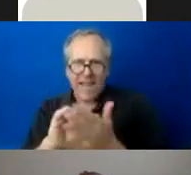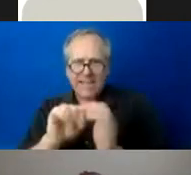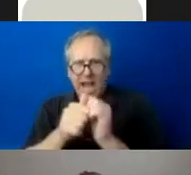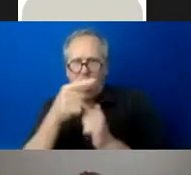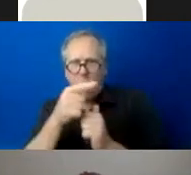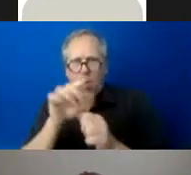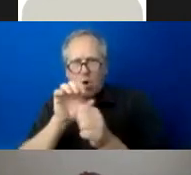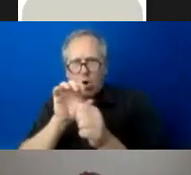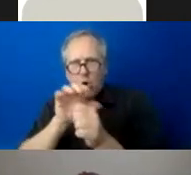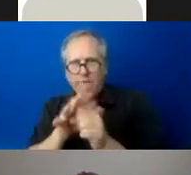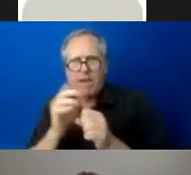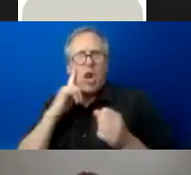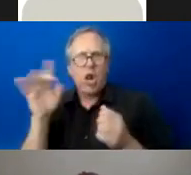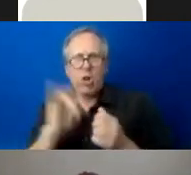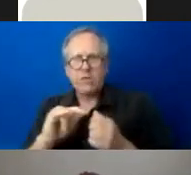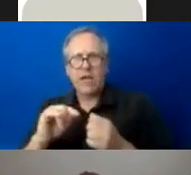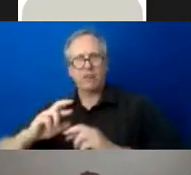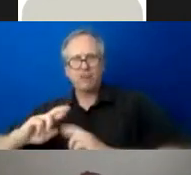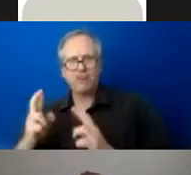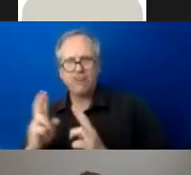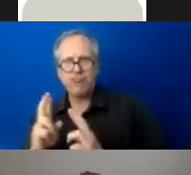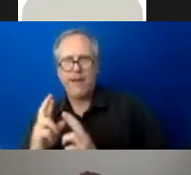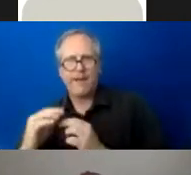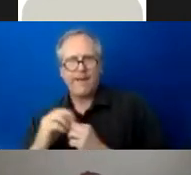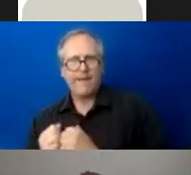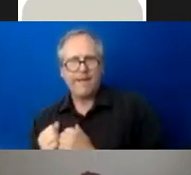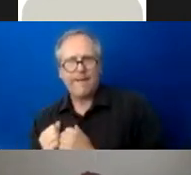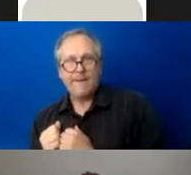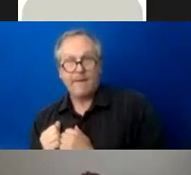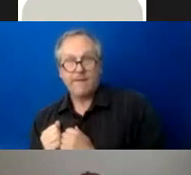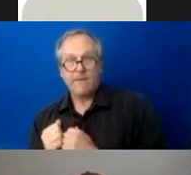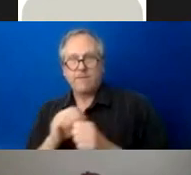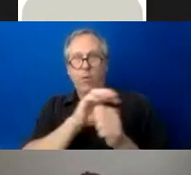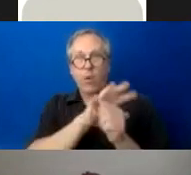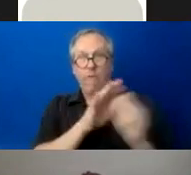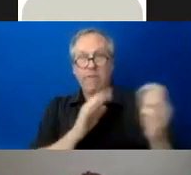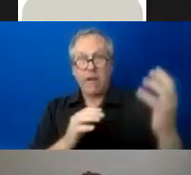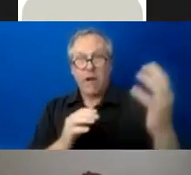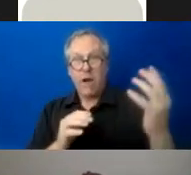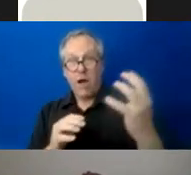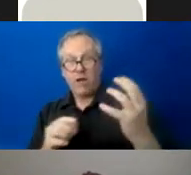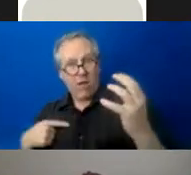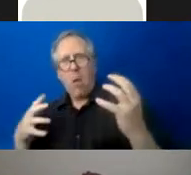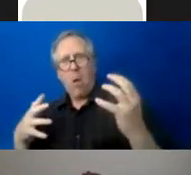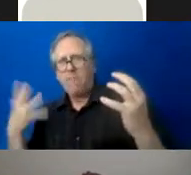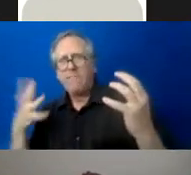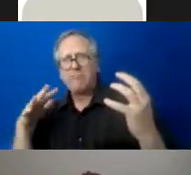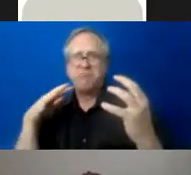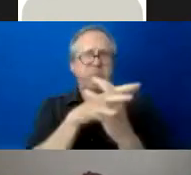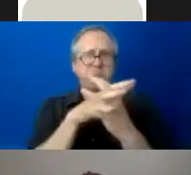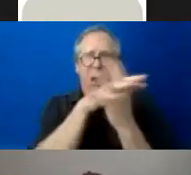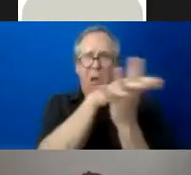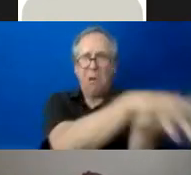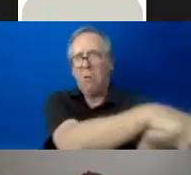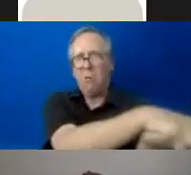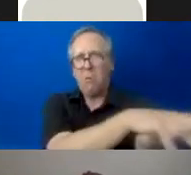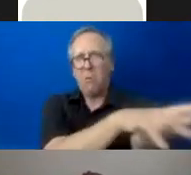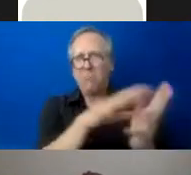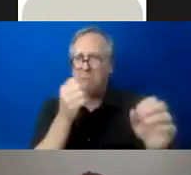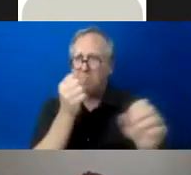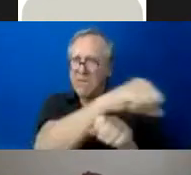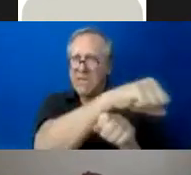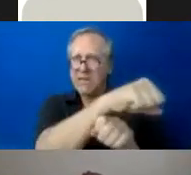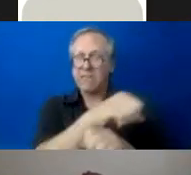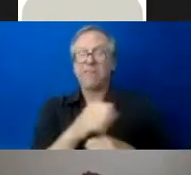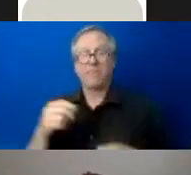So when the first authorization happened, first with Pfizer in